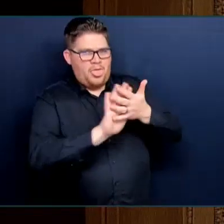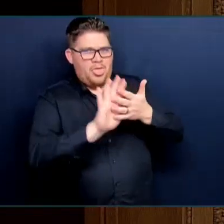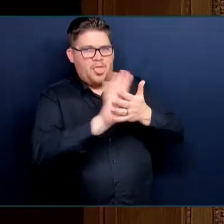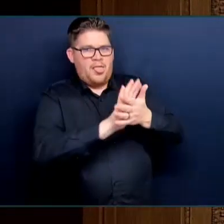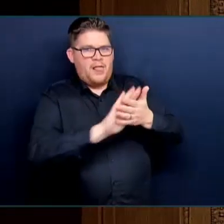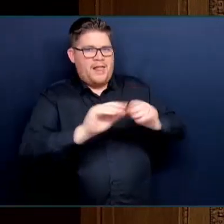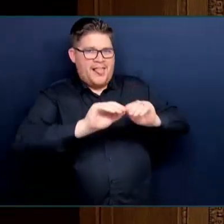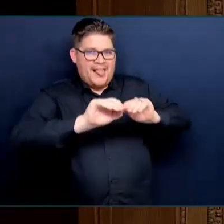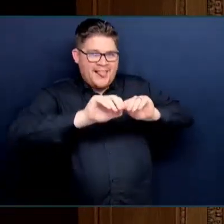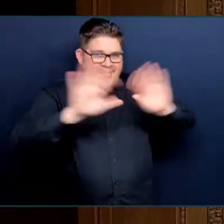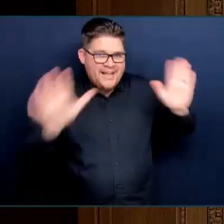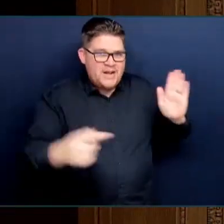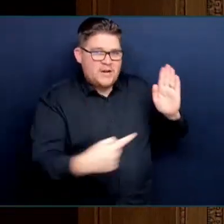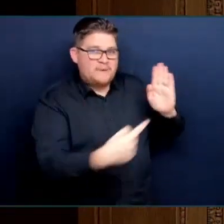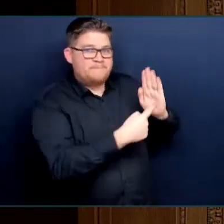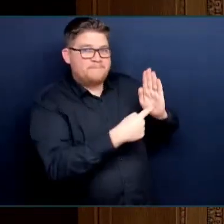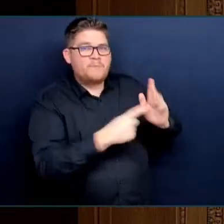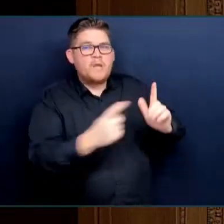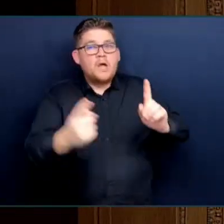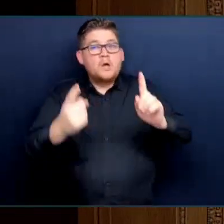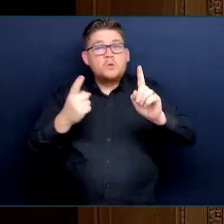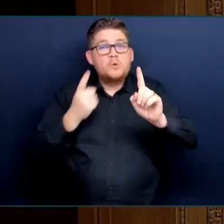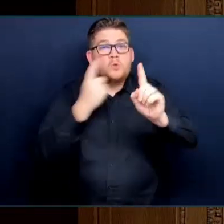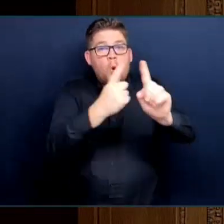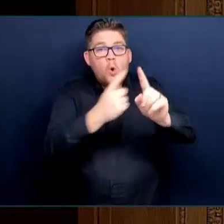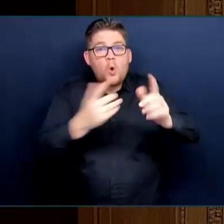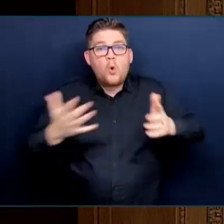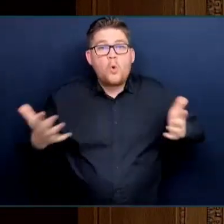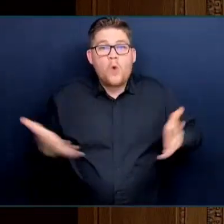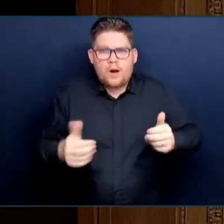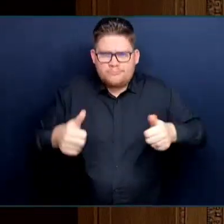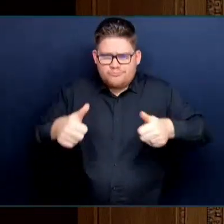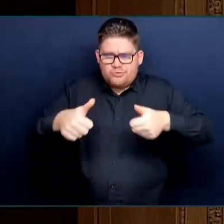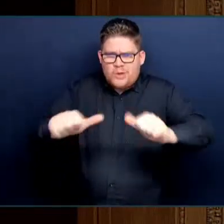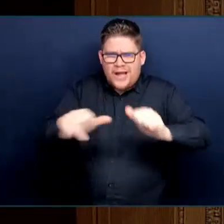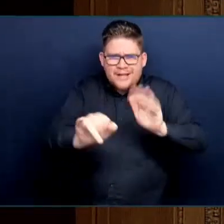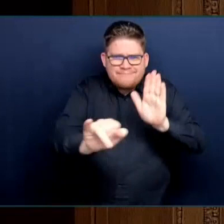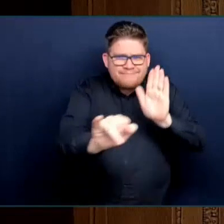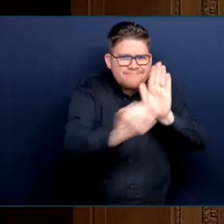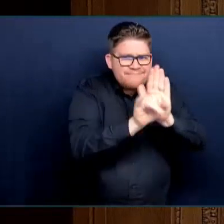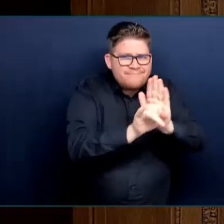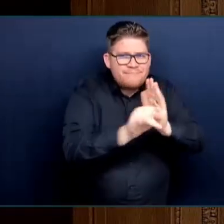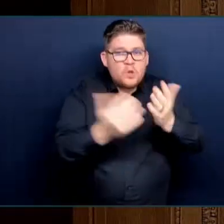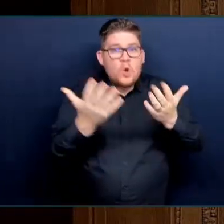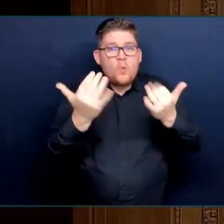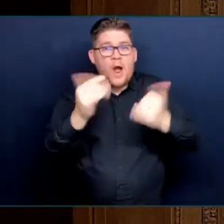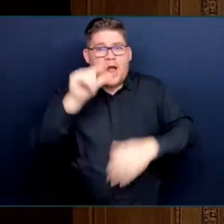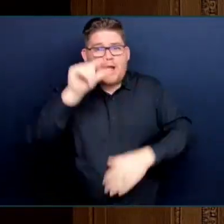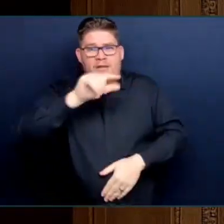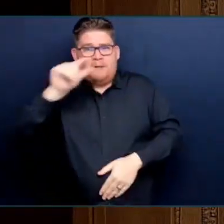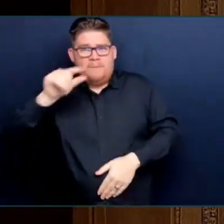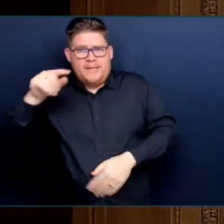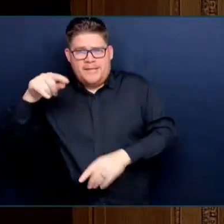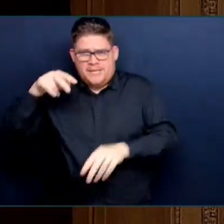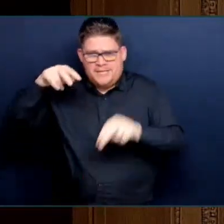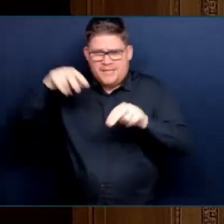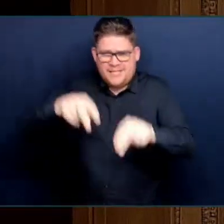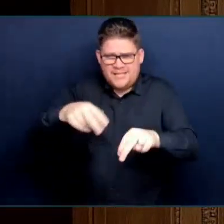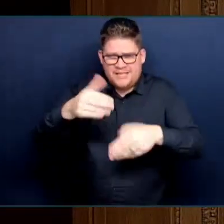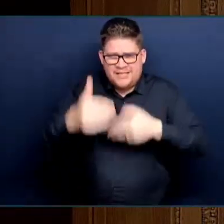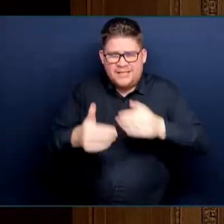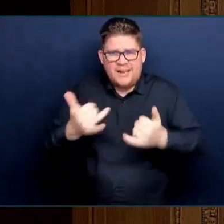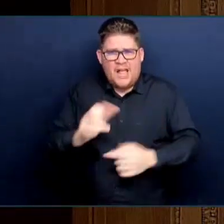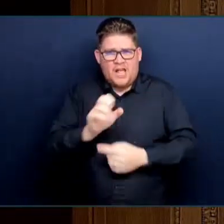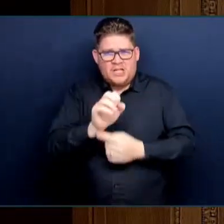out why this government oversaw a process that has exposed the people of Surrey to massive tax increases, and why no